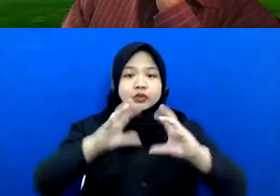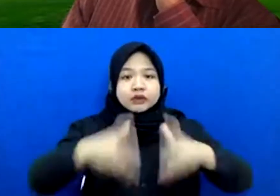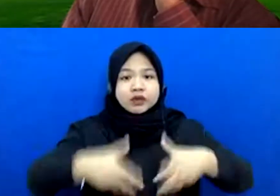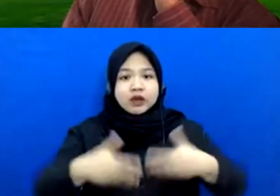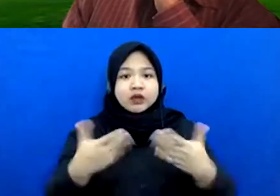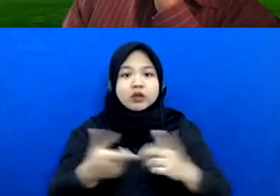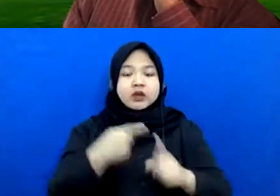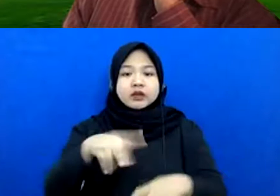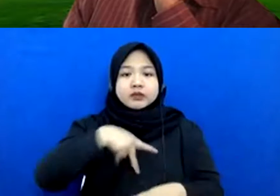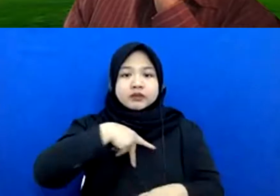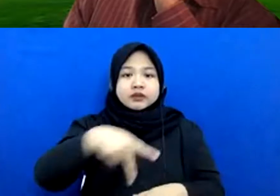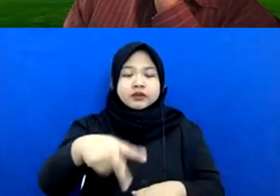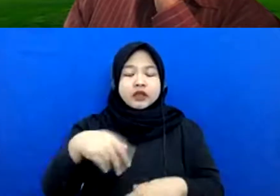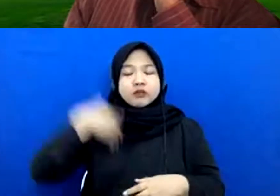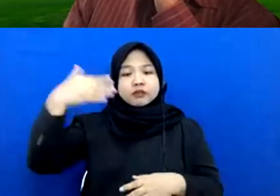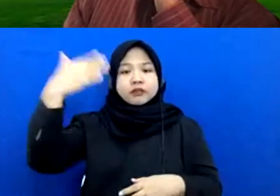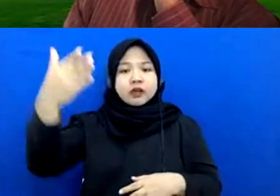the participants, one day would,